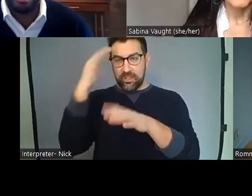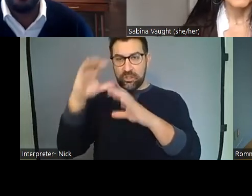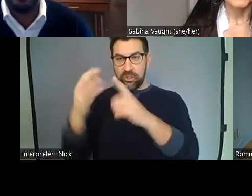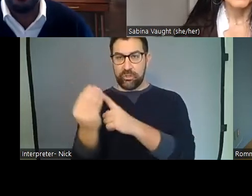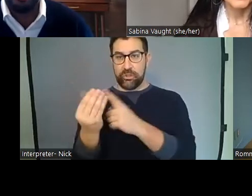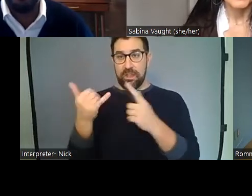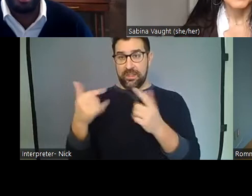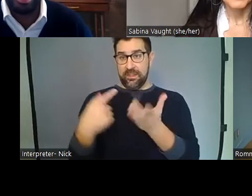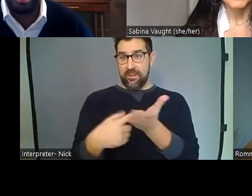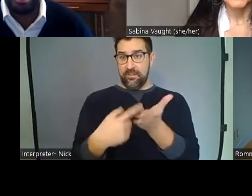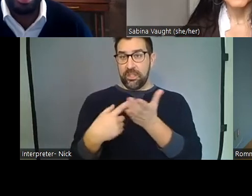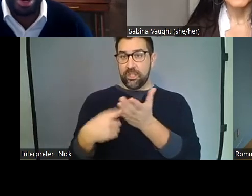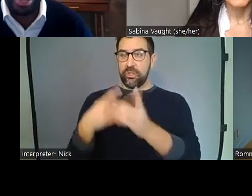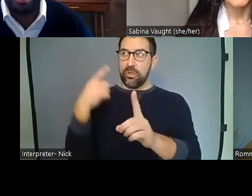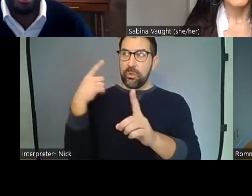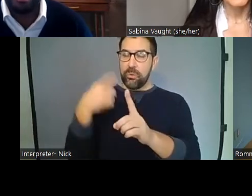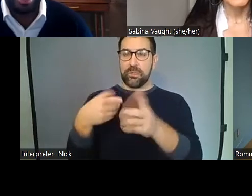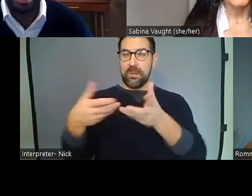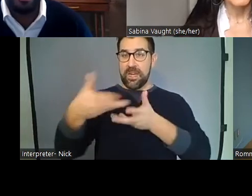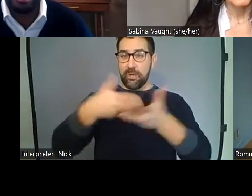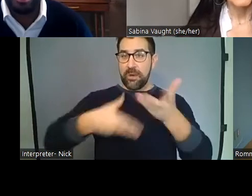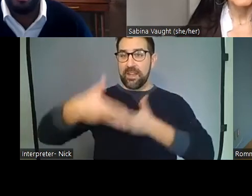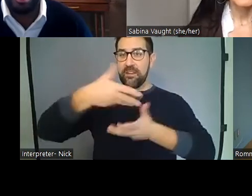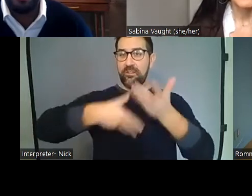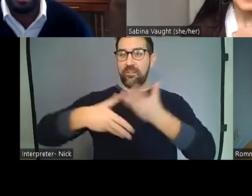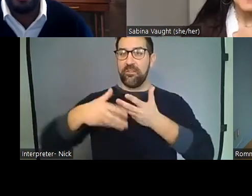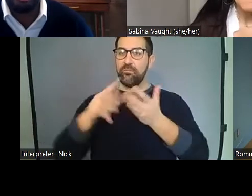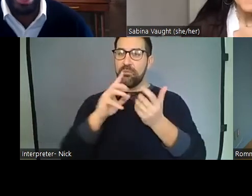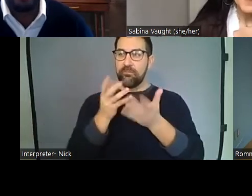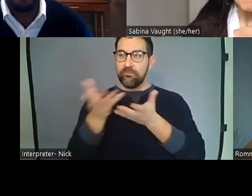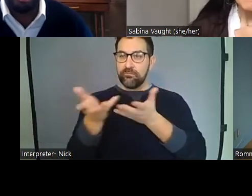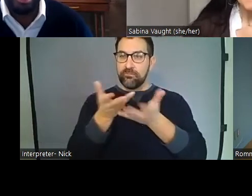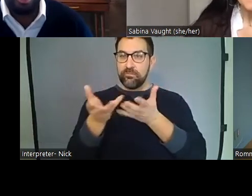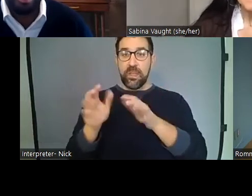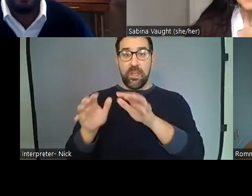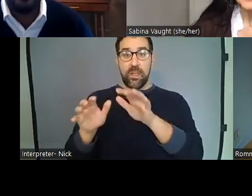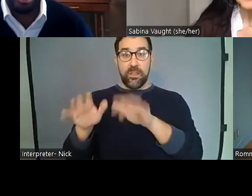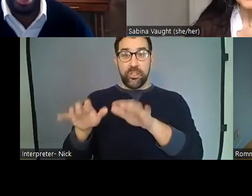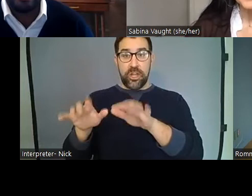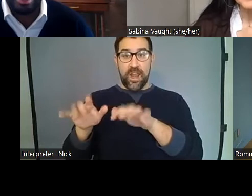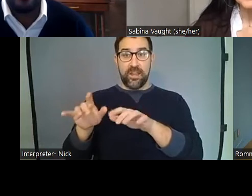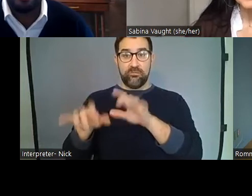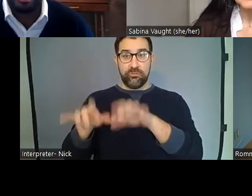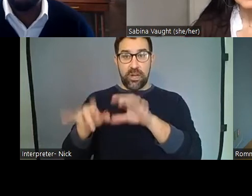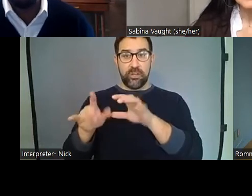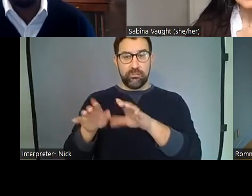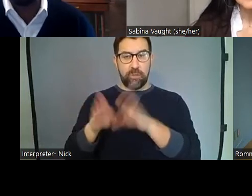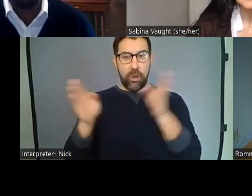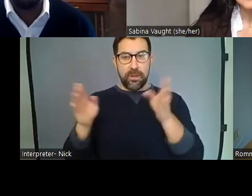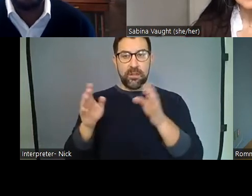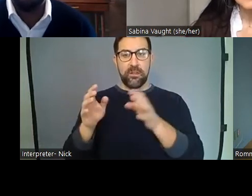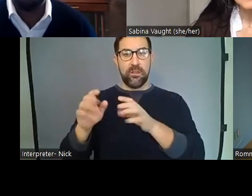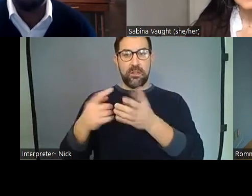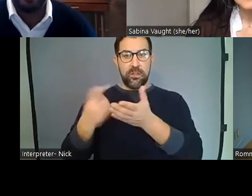this conversation to be interactive as it can be. The chat should be open. As the conversation flows,